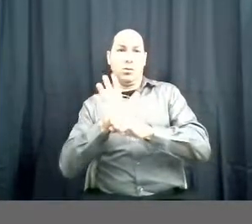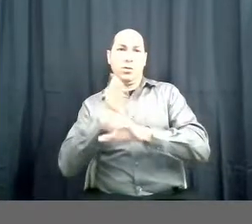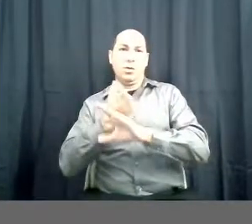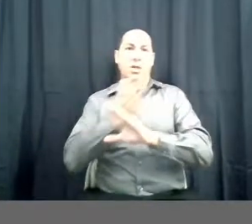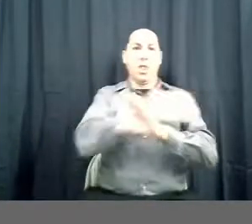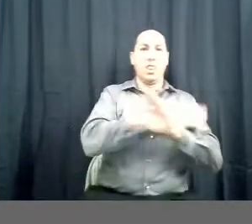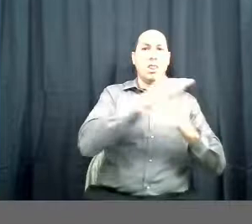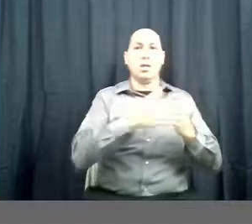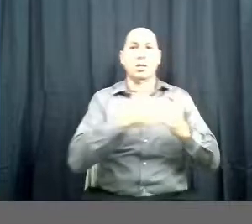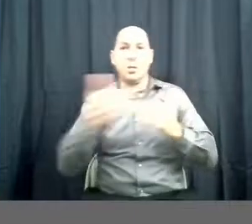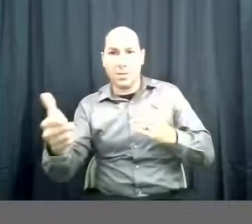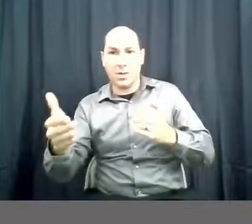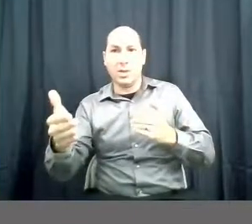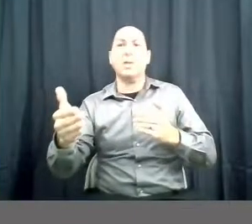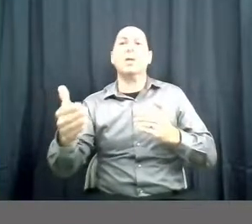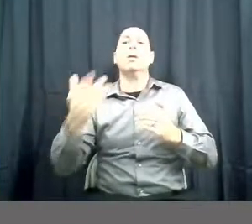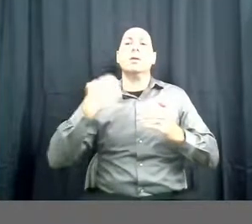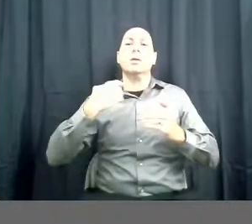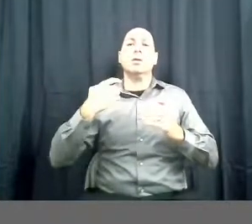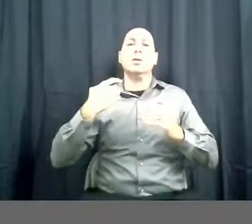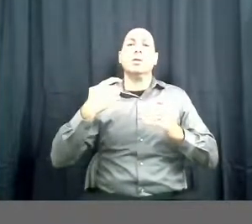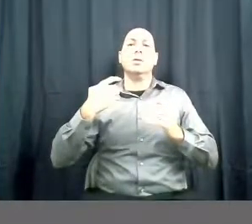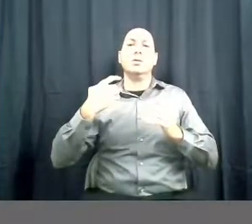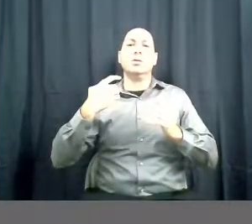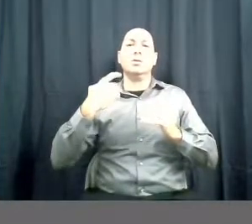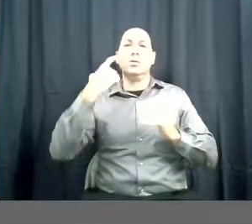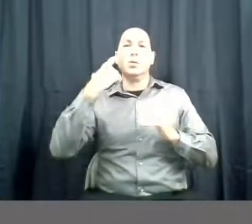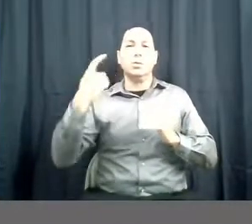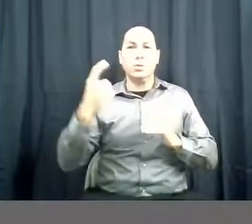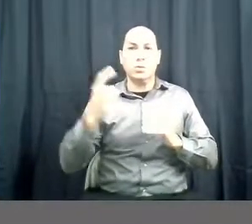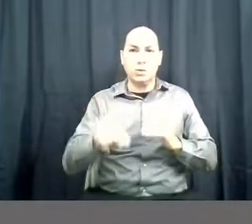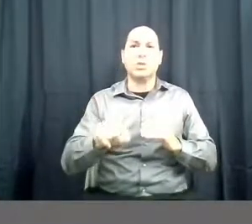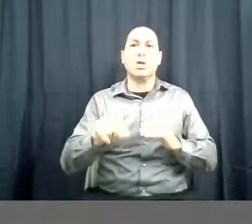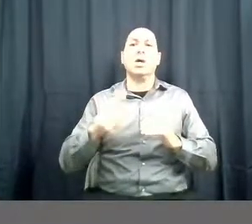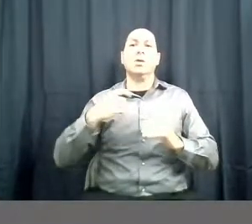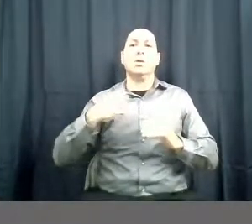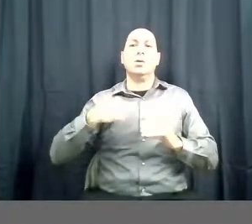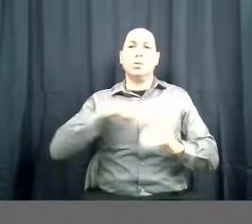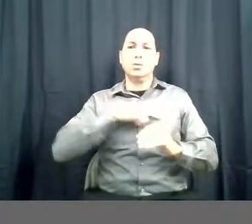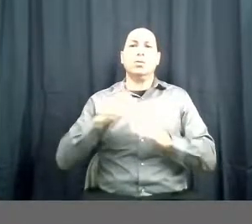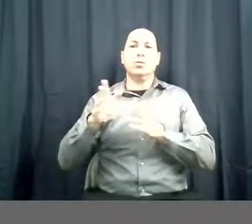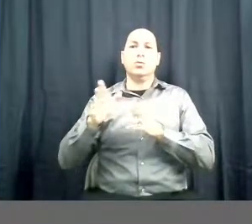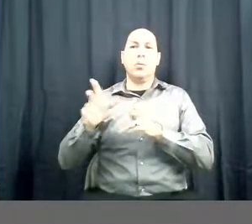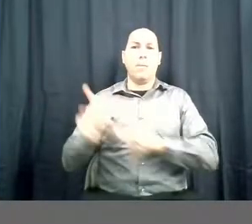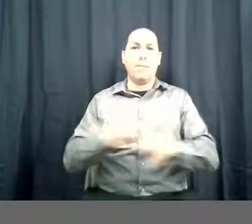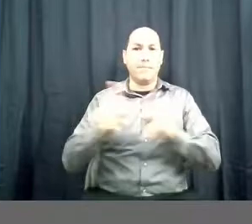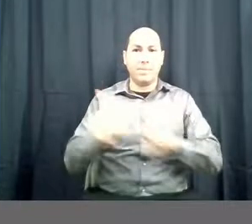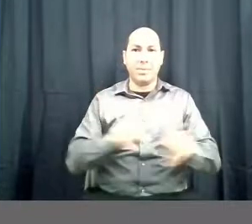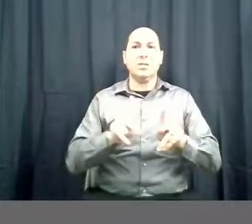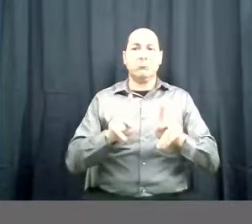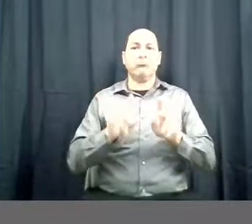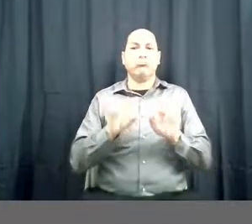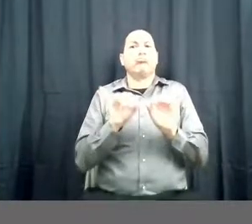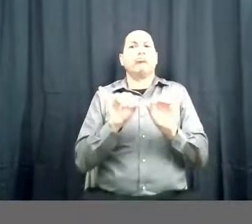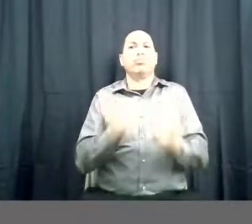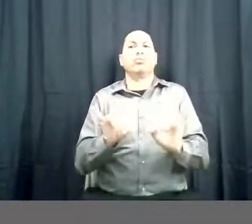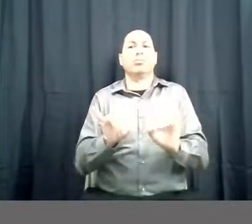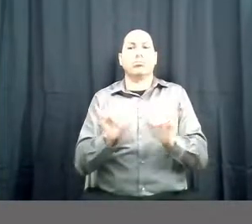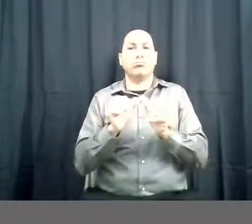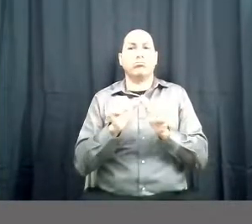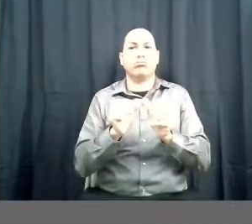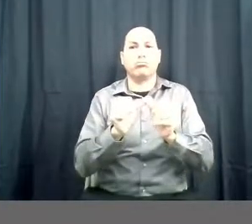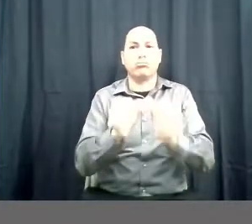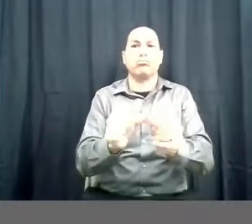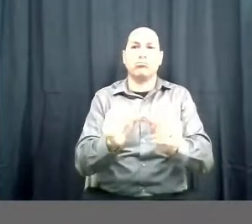that makes debt less sustainable or less affordable, less feasible. It's that change that happened from the